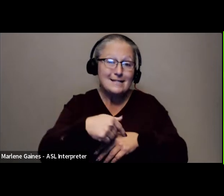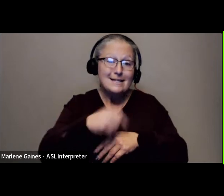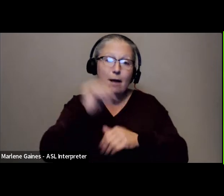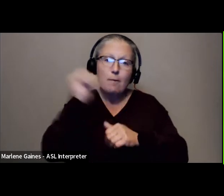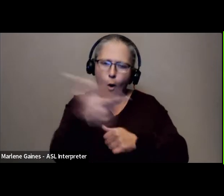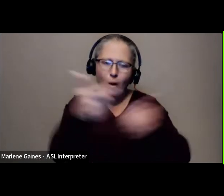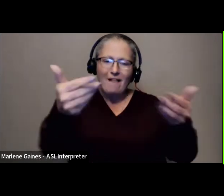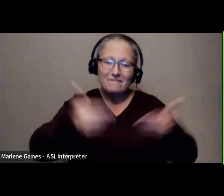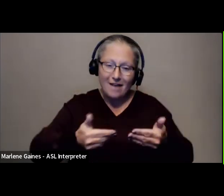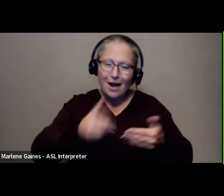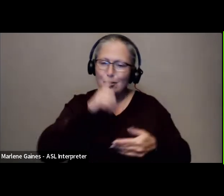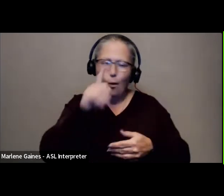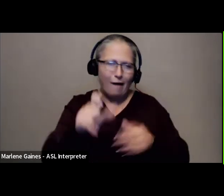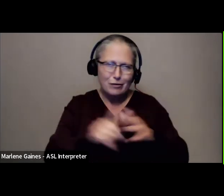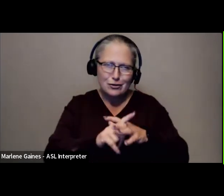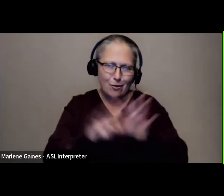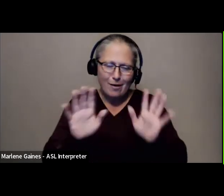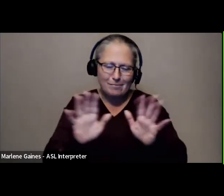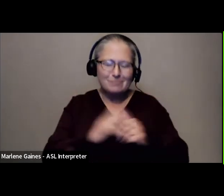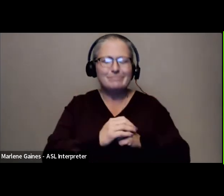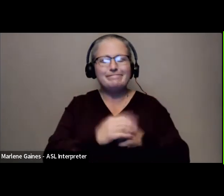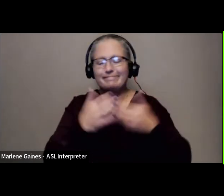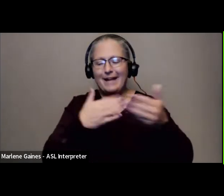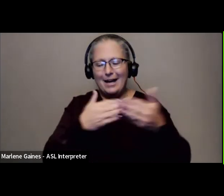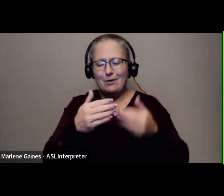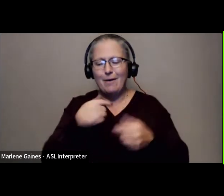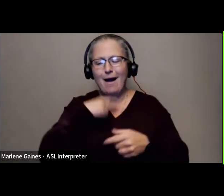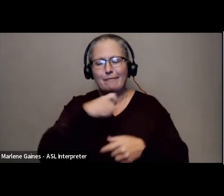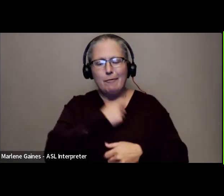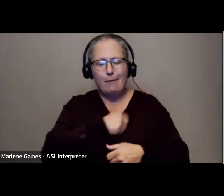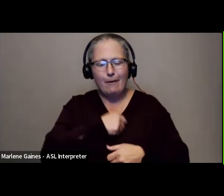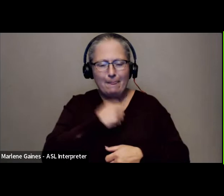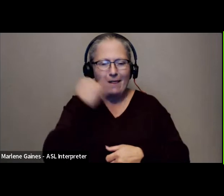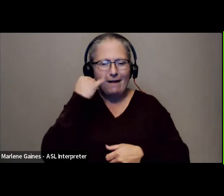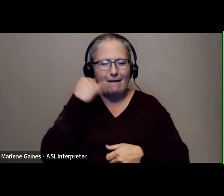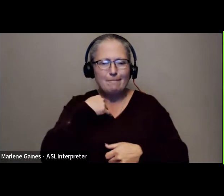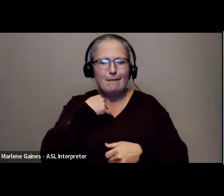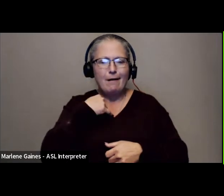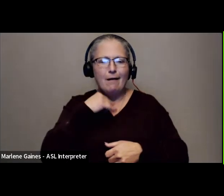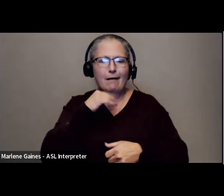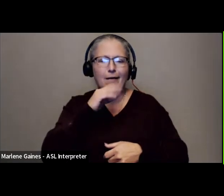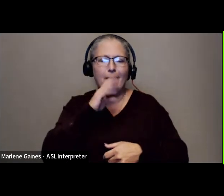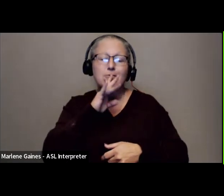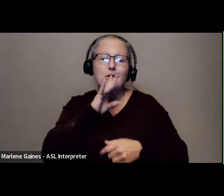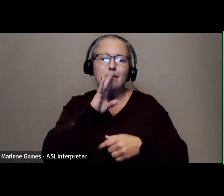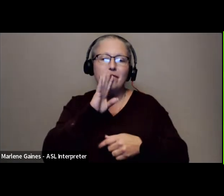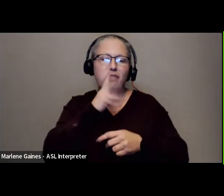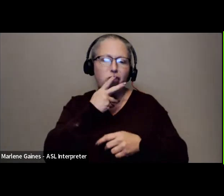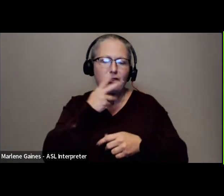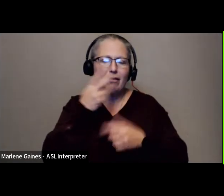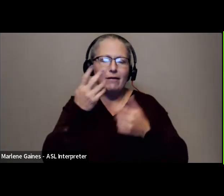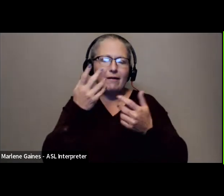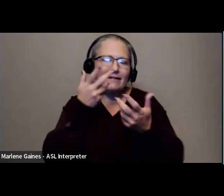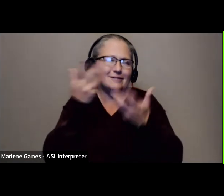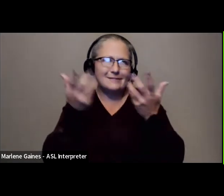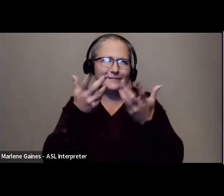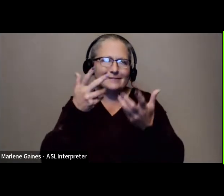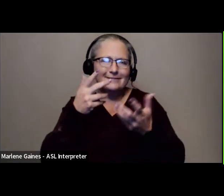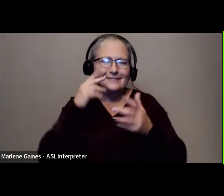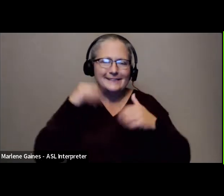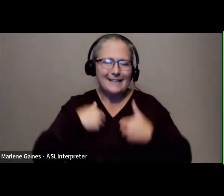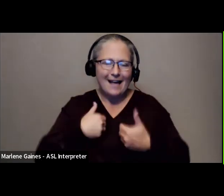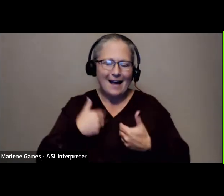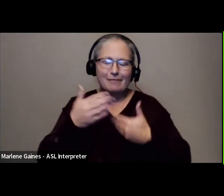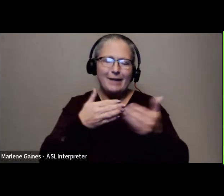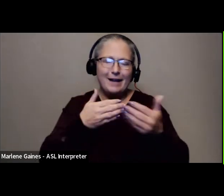all invited, but you don't have to show up. Anyway, so I must apologize if I'm a little tongue-tied today, but anyway,